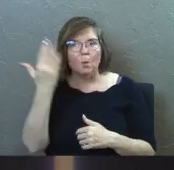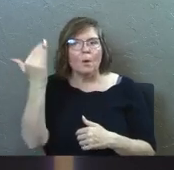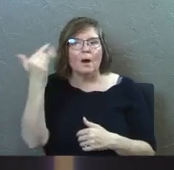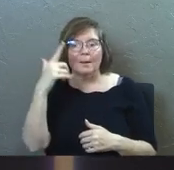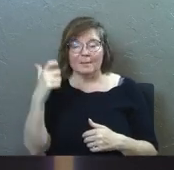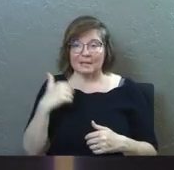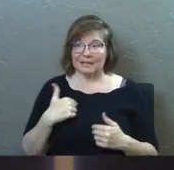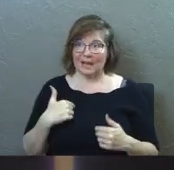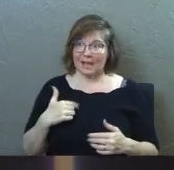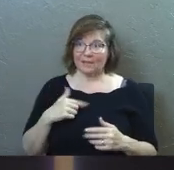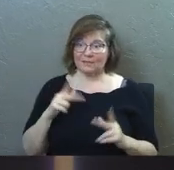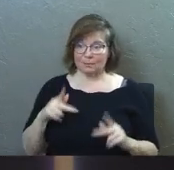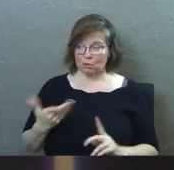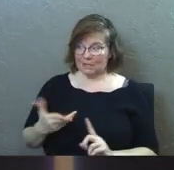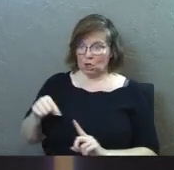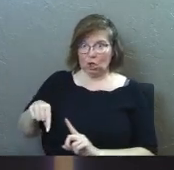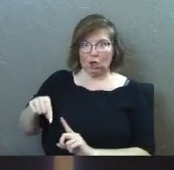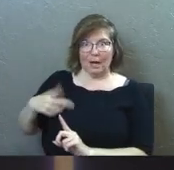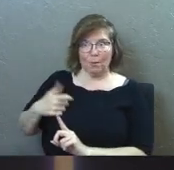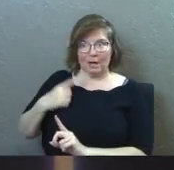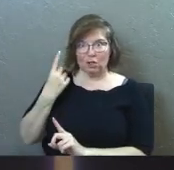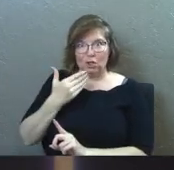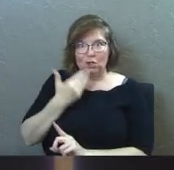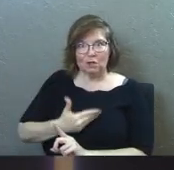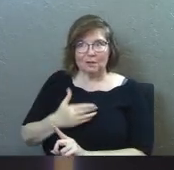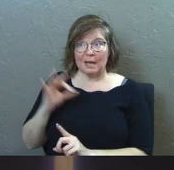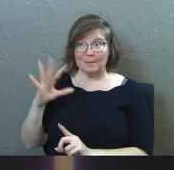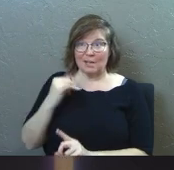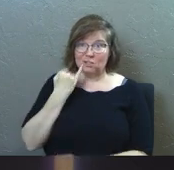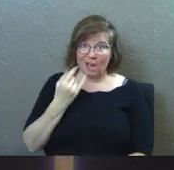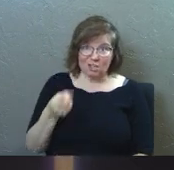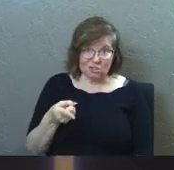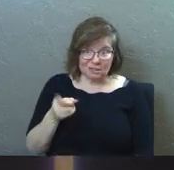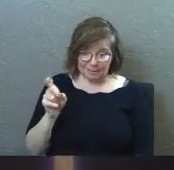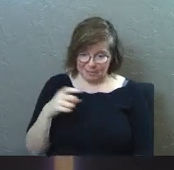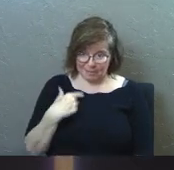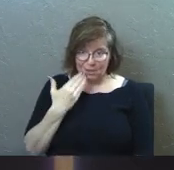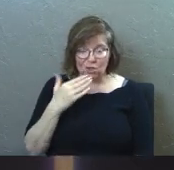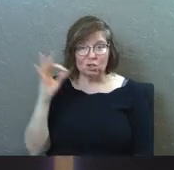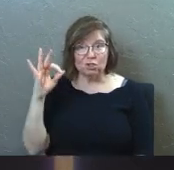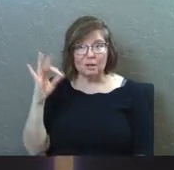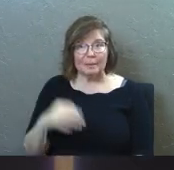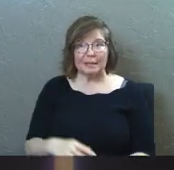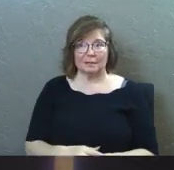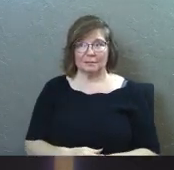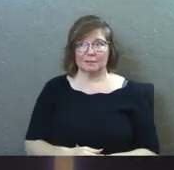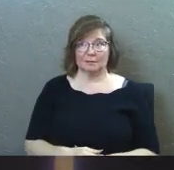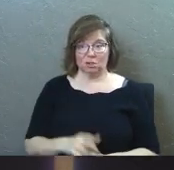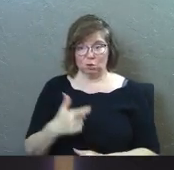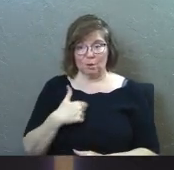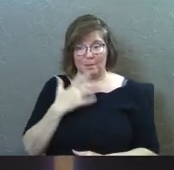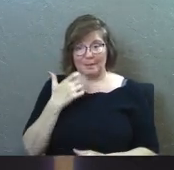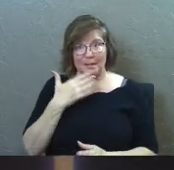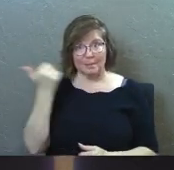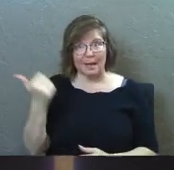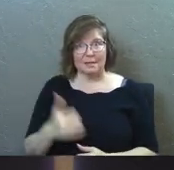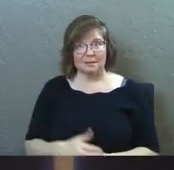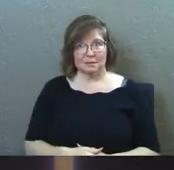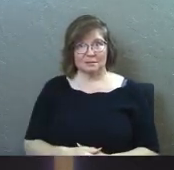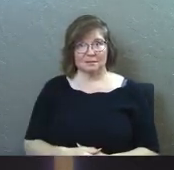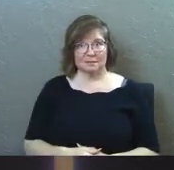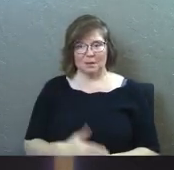Why? Because I got this person right here. And Pastor Josh, it better be a good sermon. And you better be at your